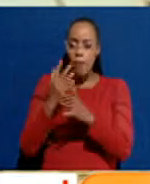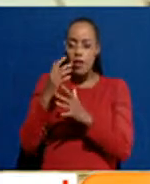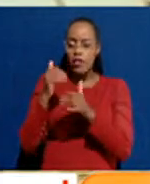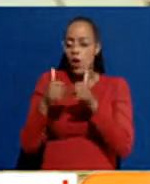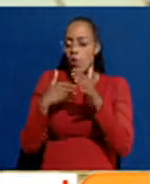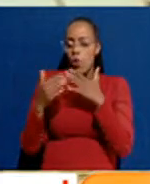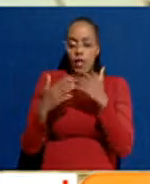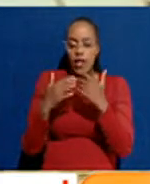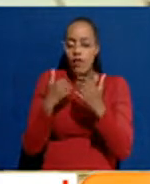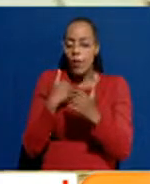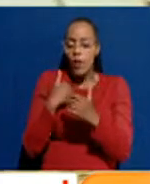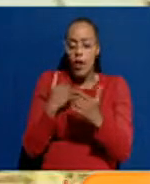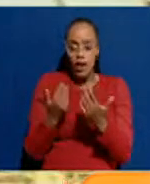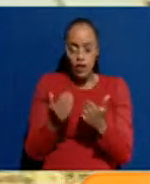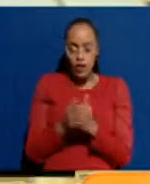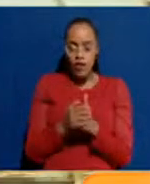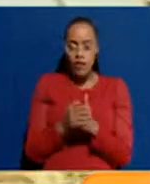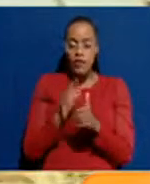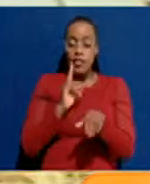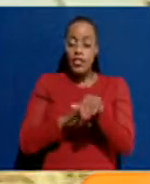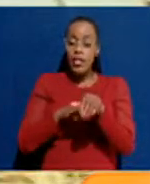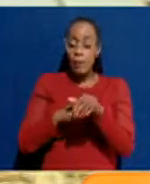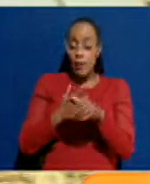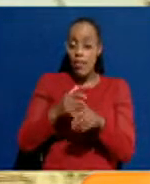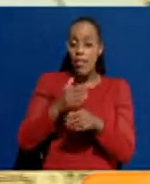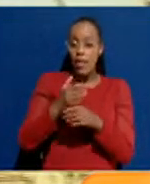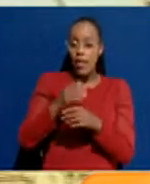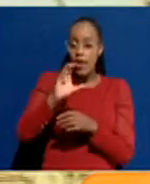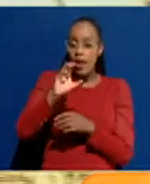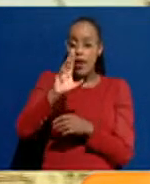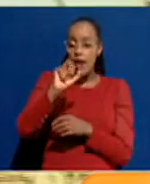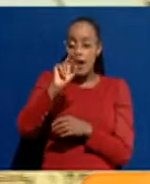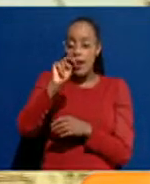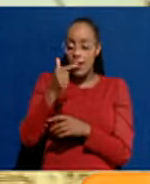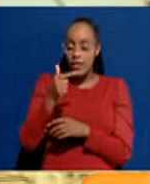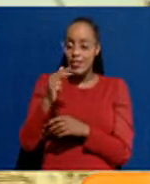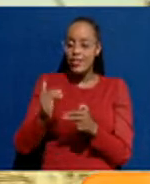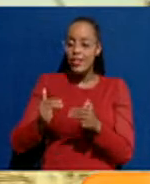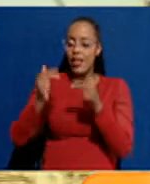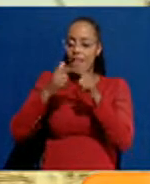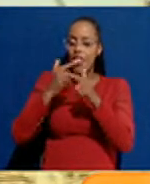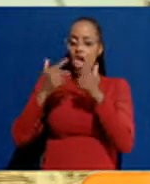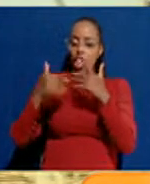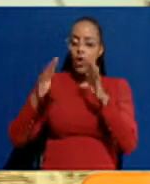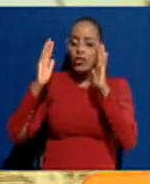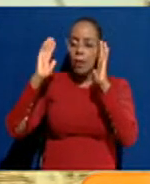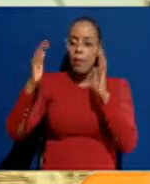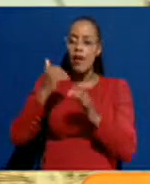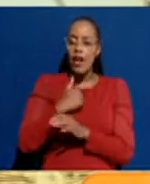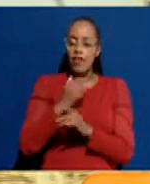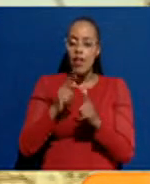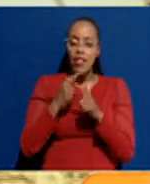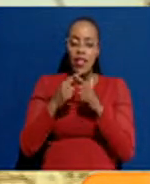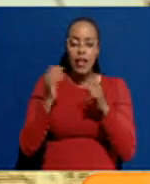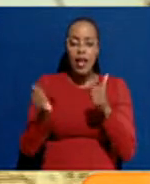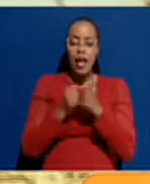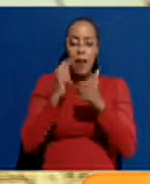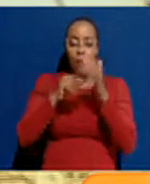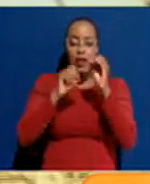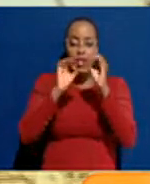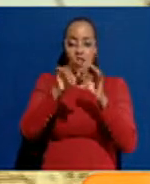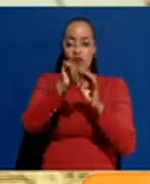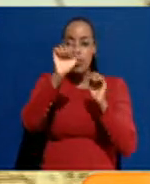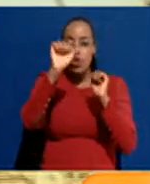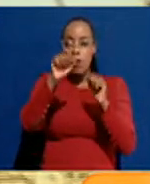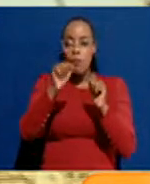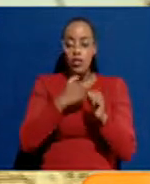current. When the current is high, the losses are higher. Now, what then happens is that if you are able to